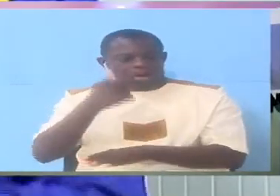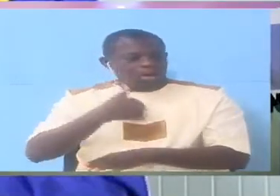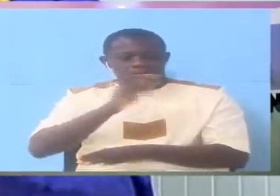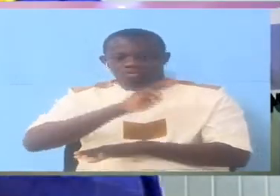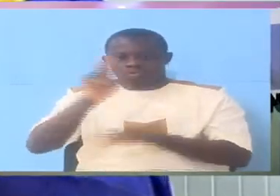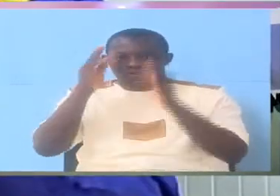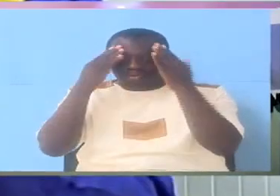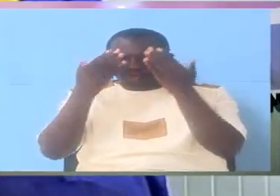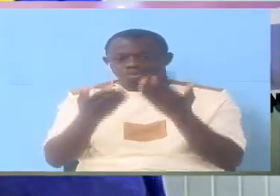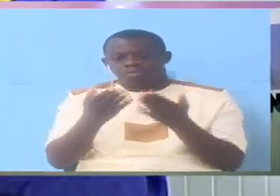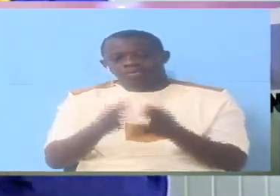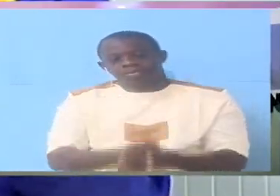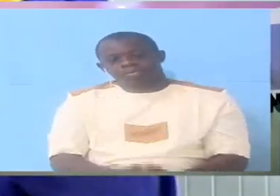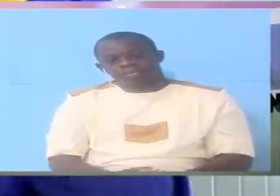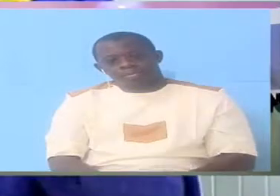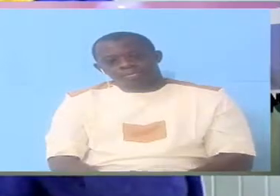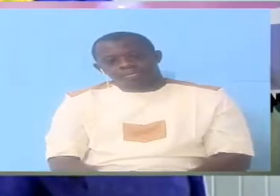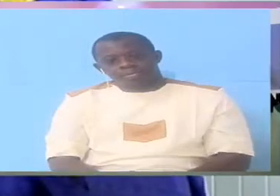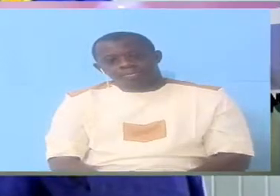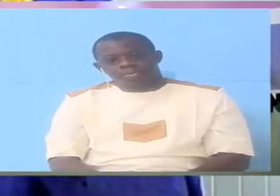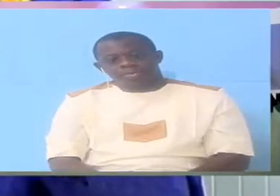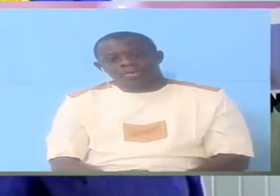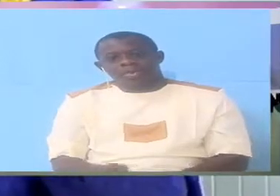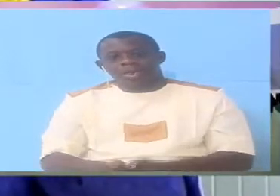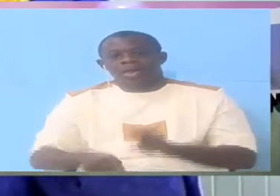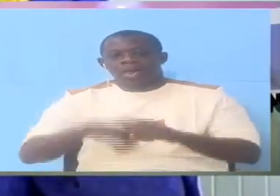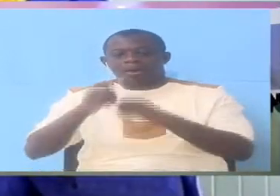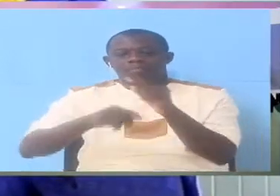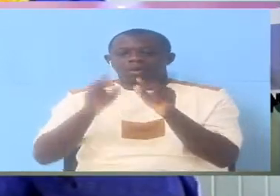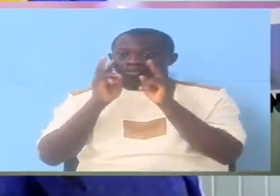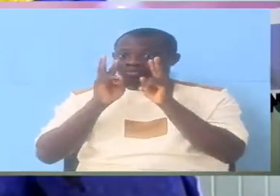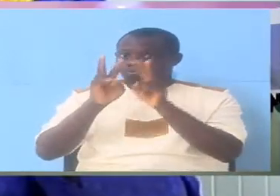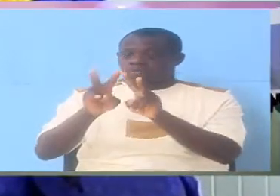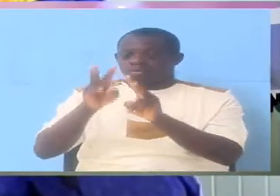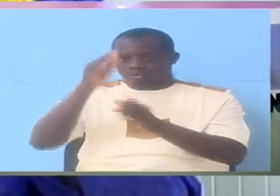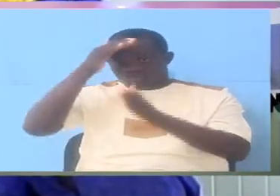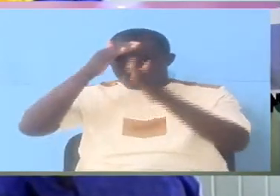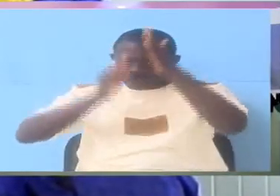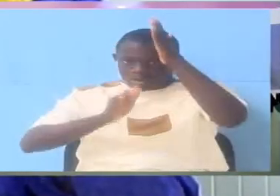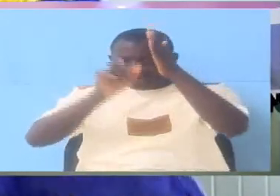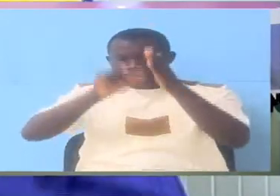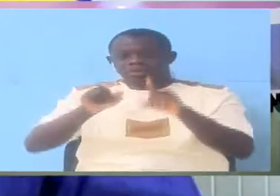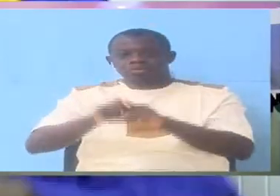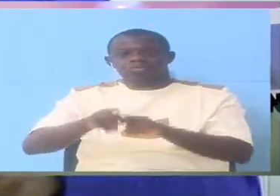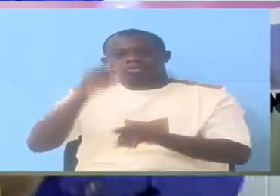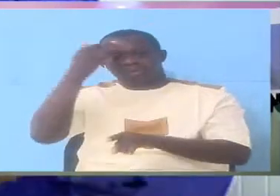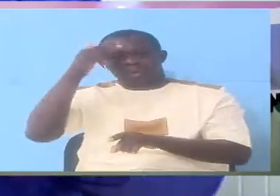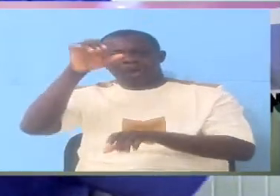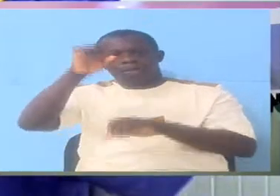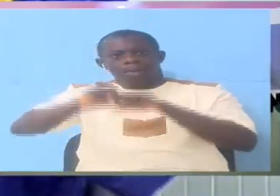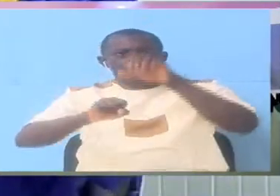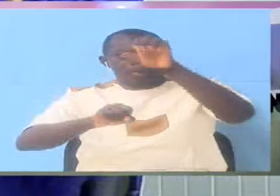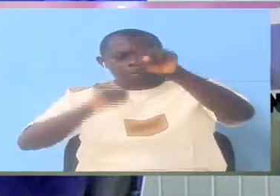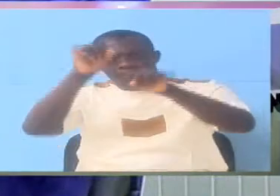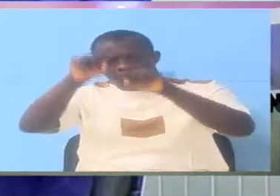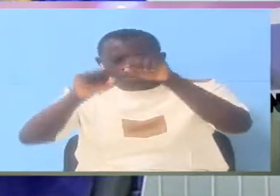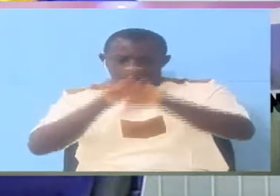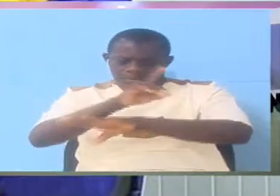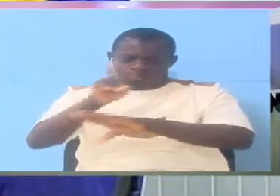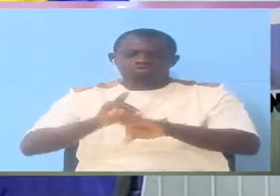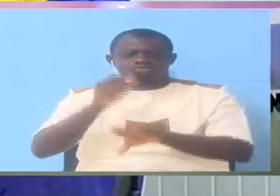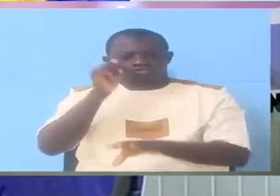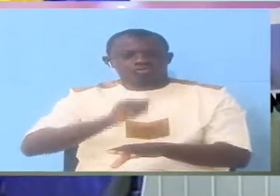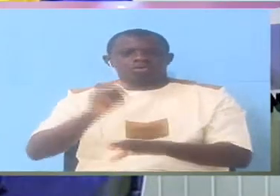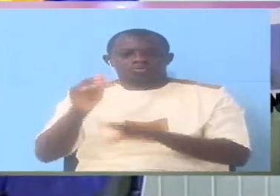Then escalator. And I saw soldiers take a ladder. Ya